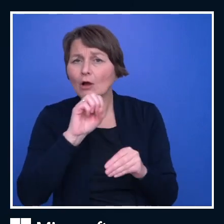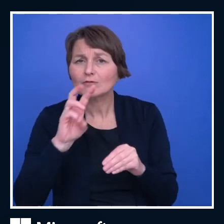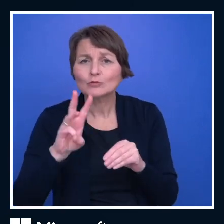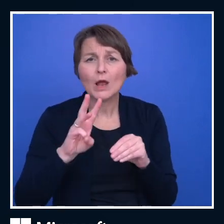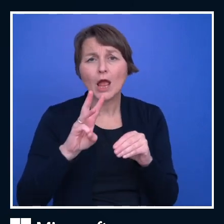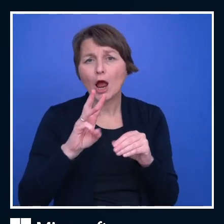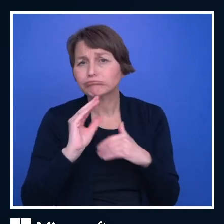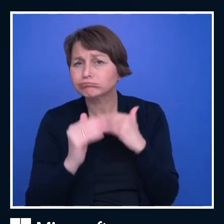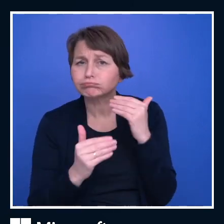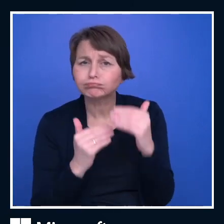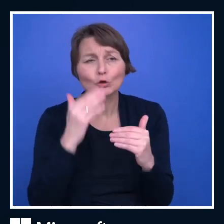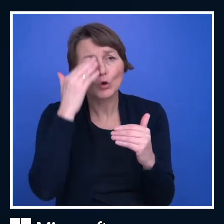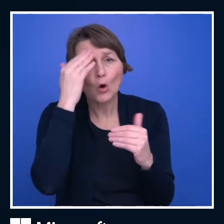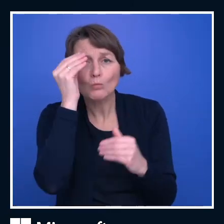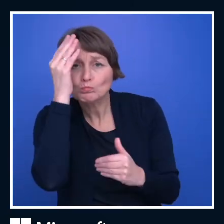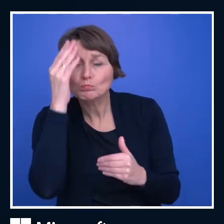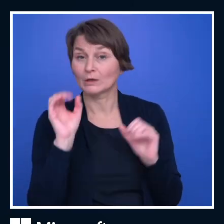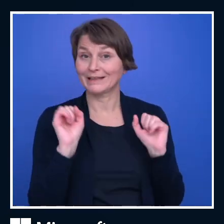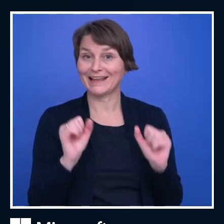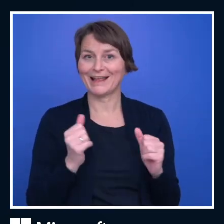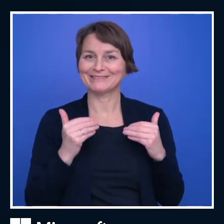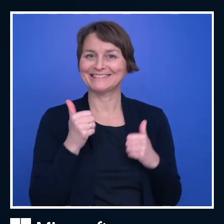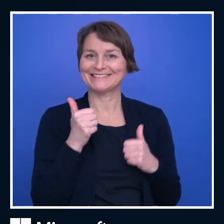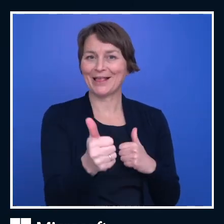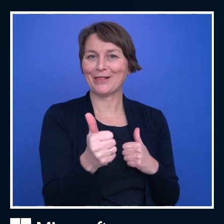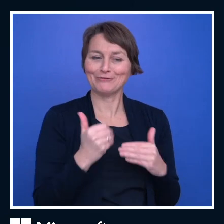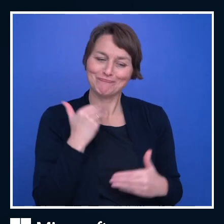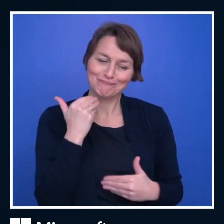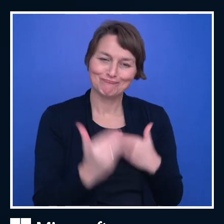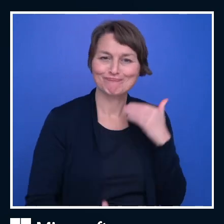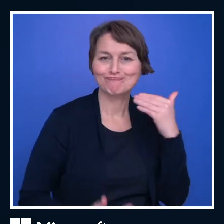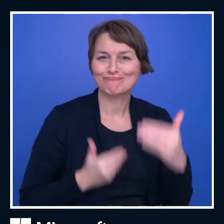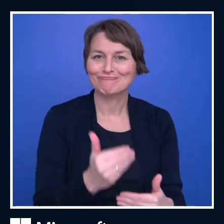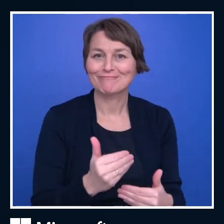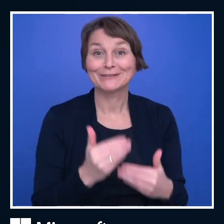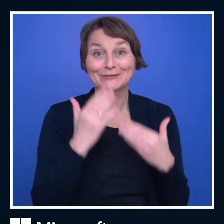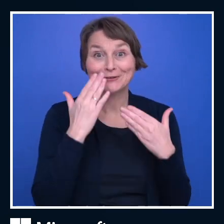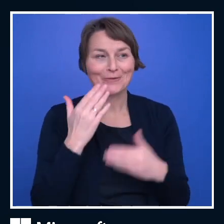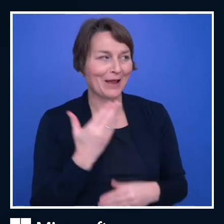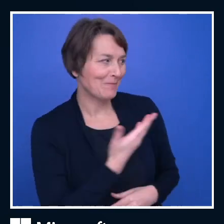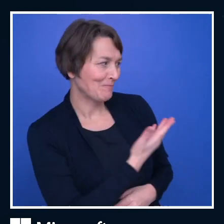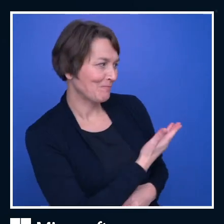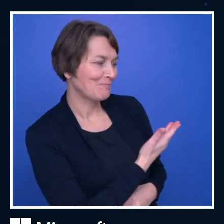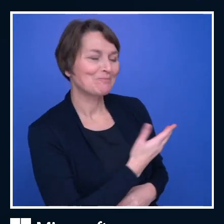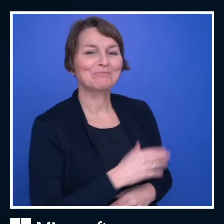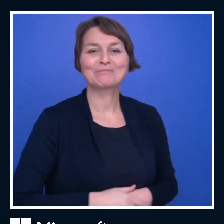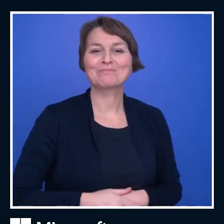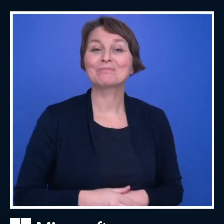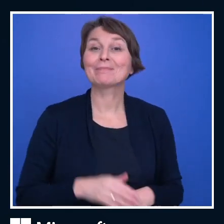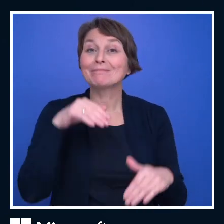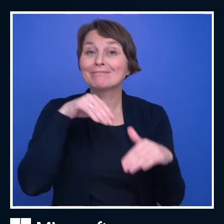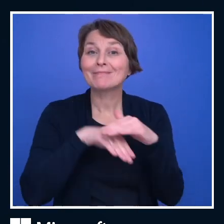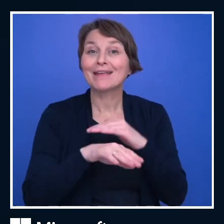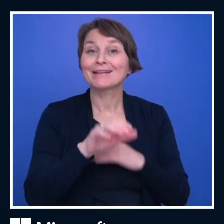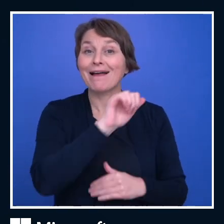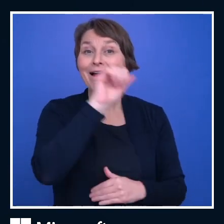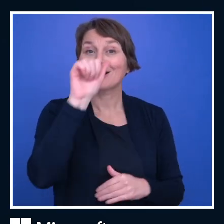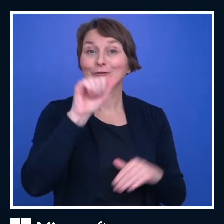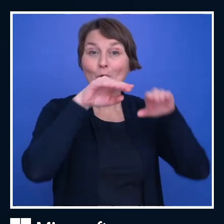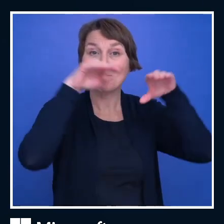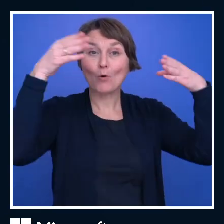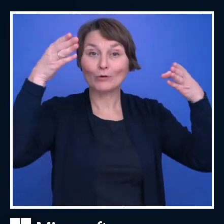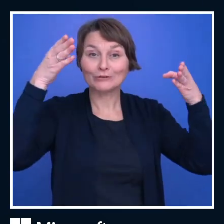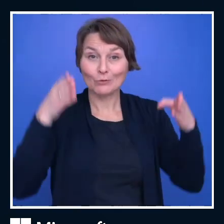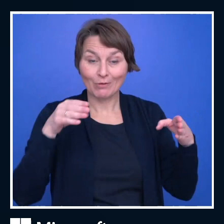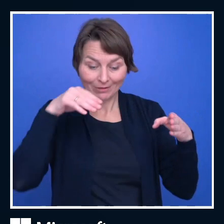It all starts, of course, in the Azure Portal. So let's go to the Azure Portal, where I created